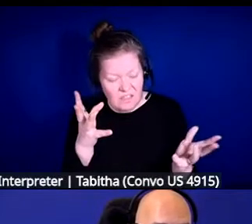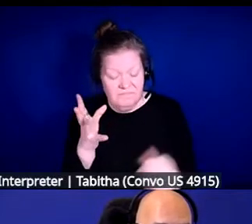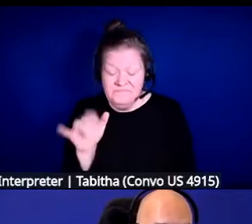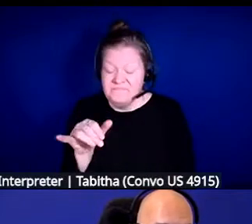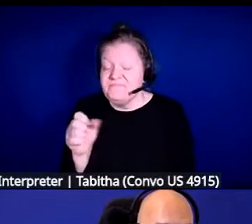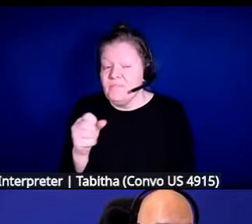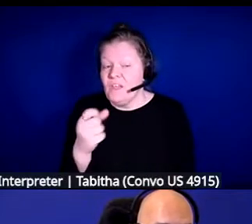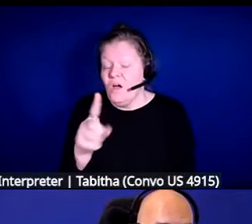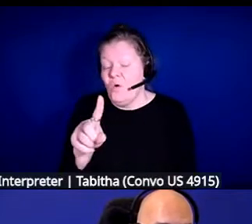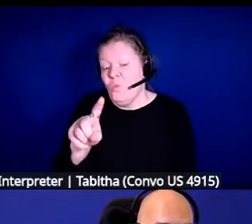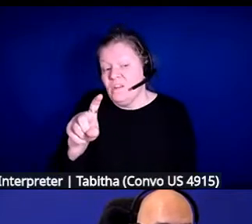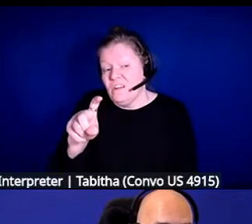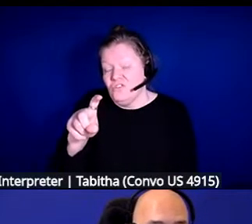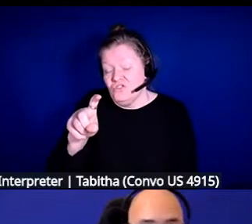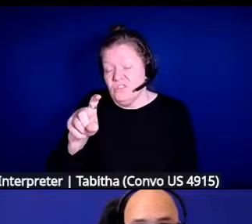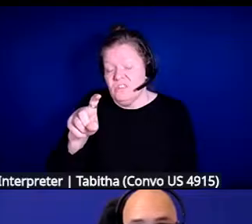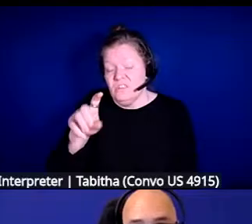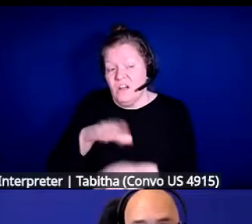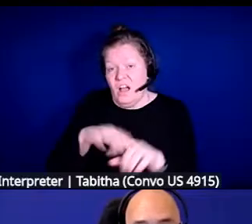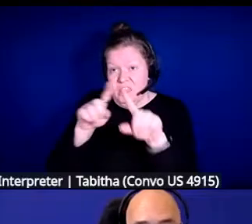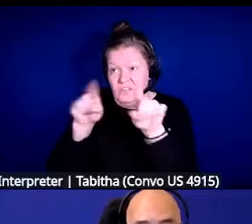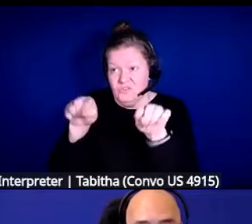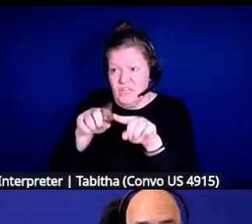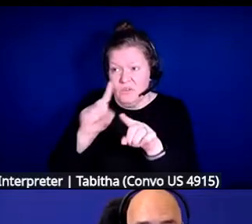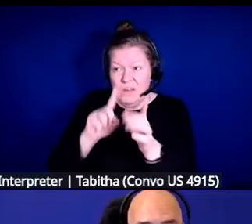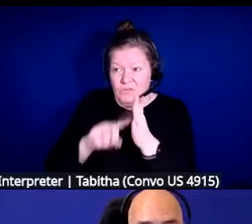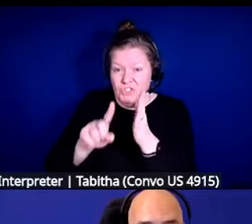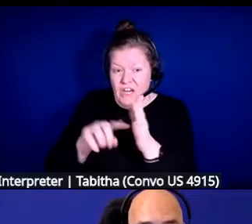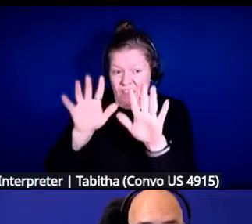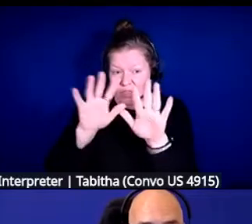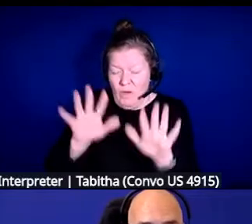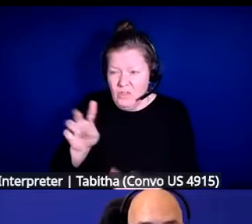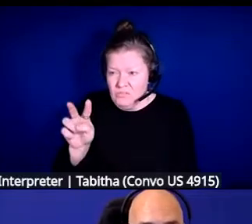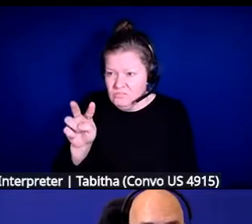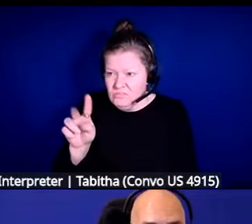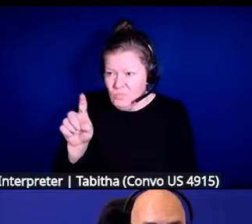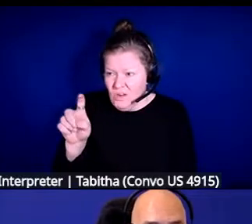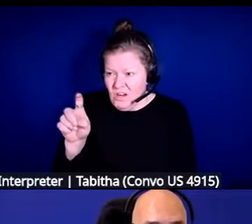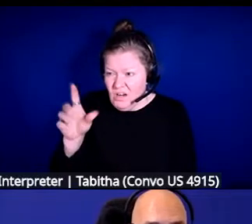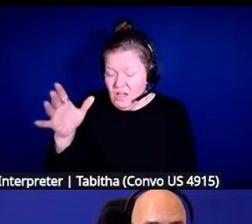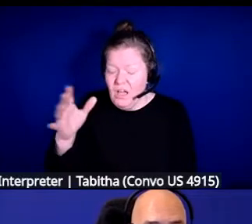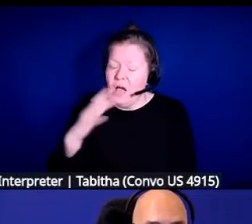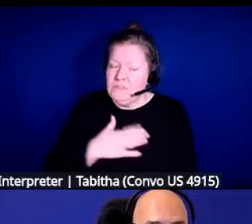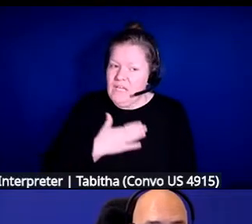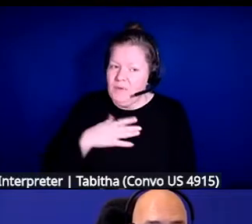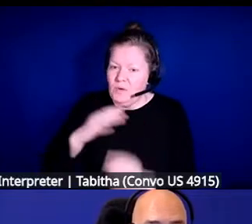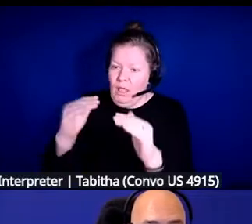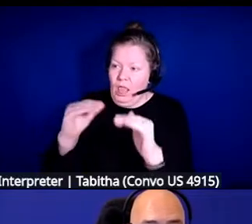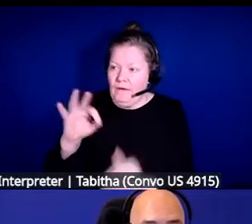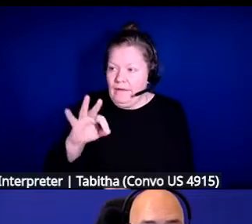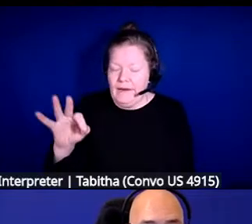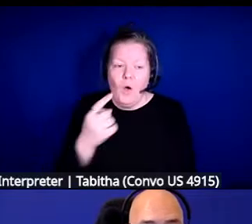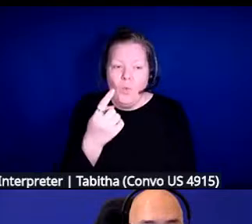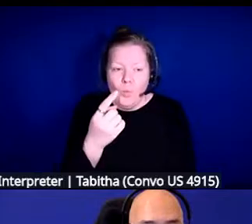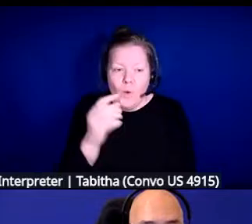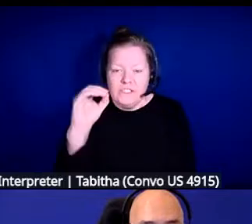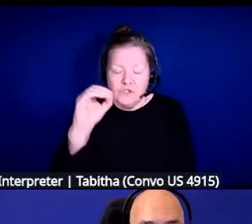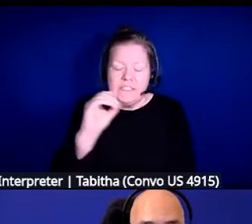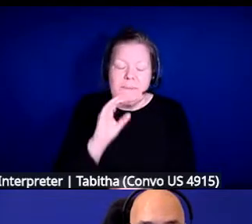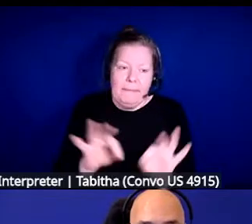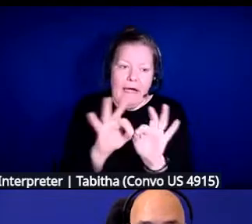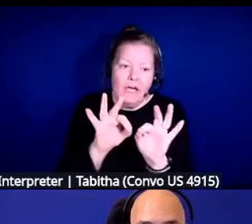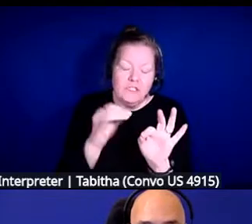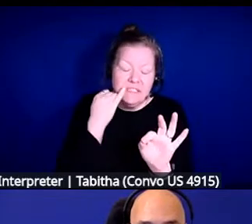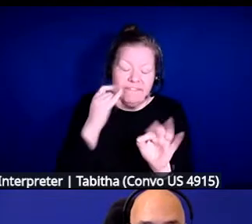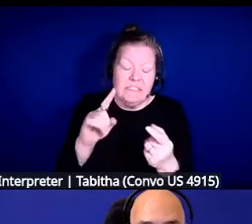was a 100 on the screen when I was checking the weather, and I was much happier when it dropped down to 99. Like 1 degree matters. When it's hot,